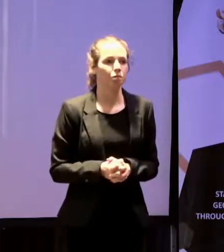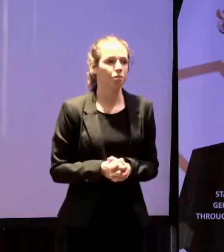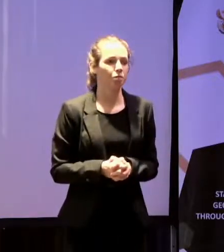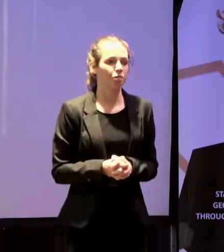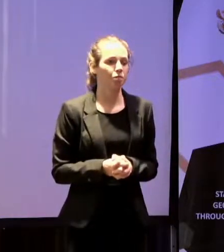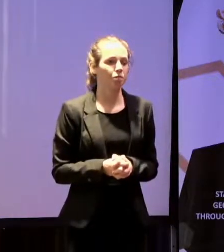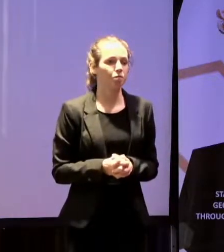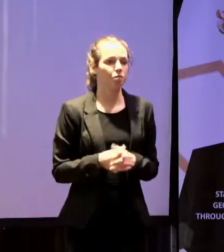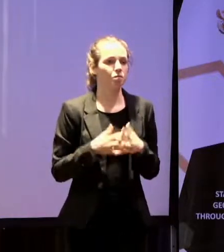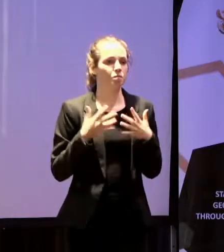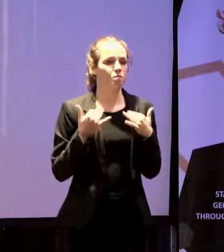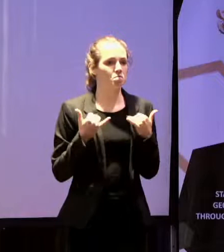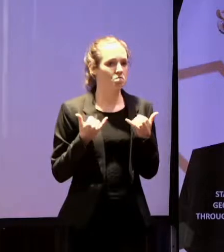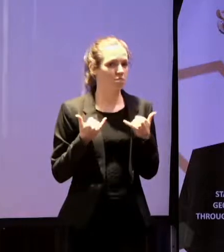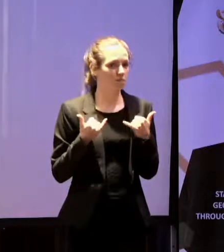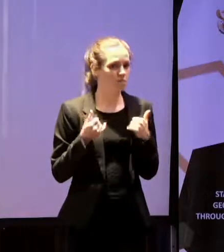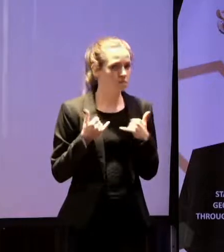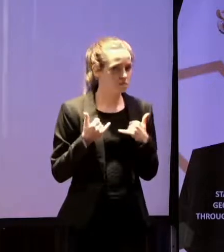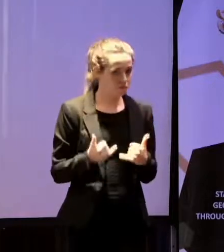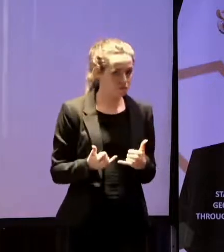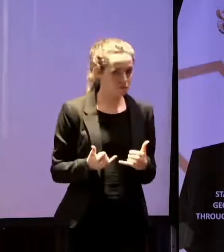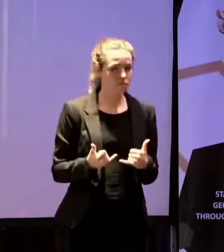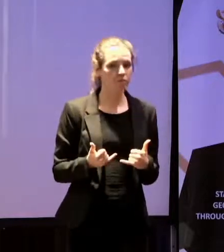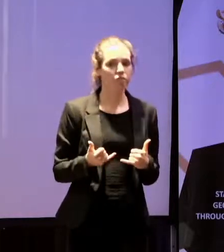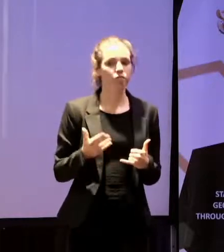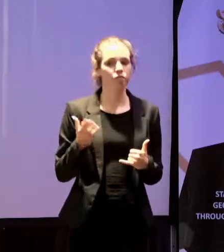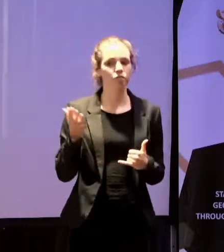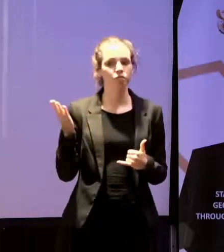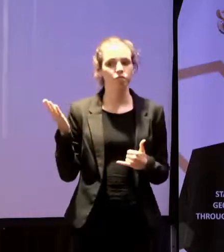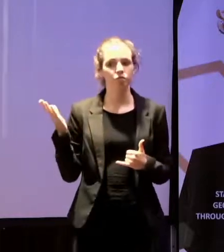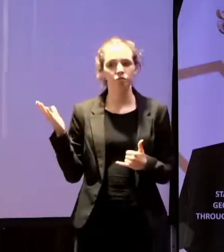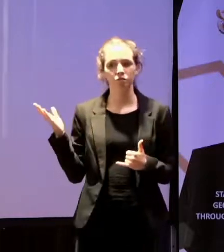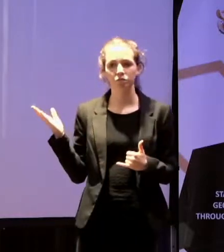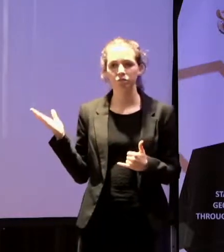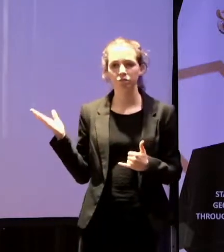With that said, I'll call upon